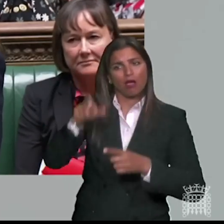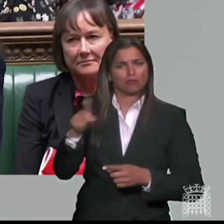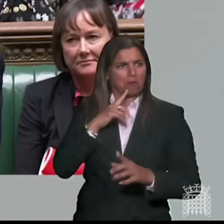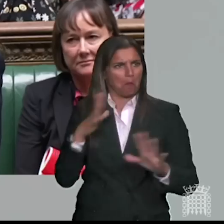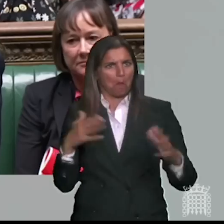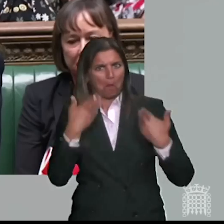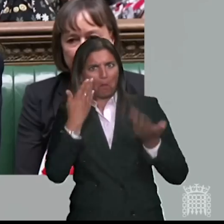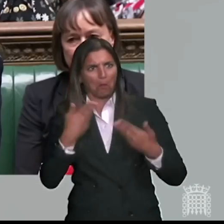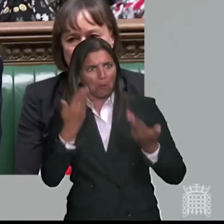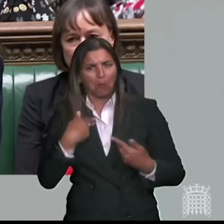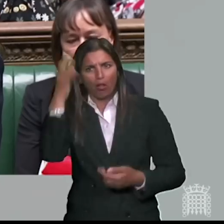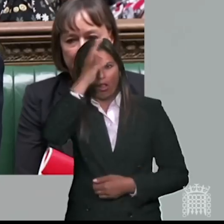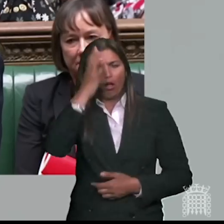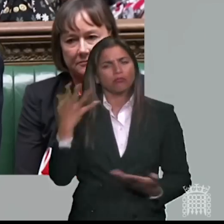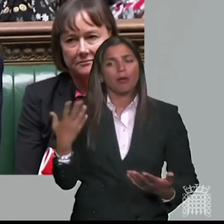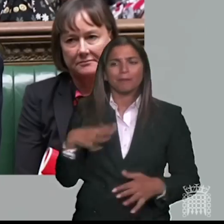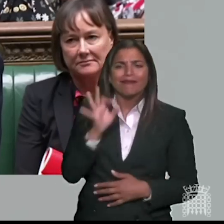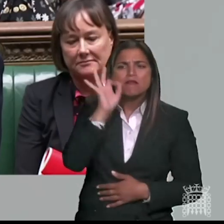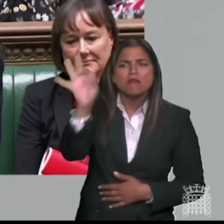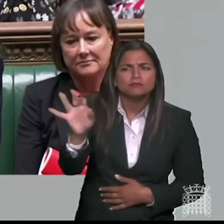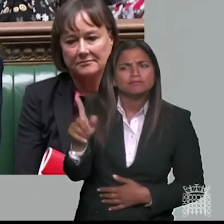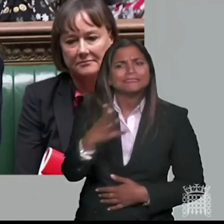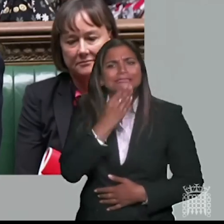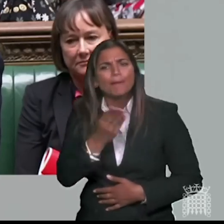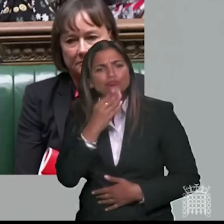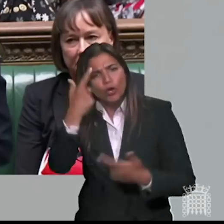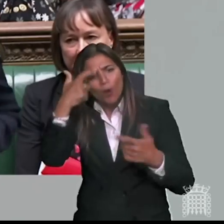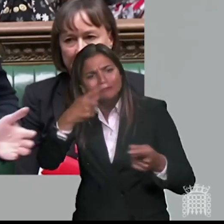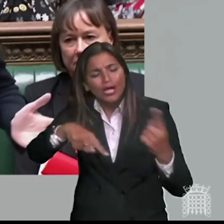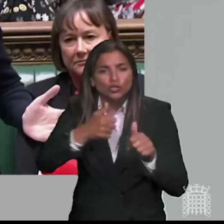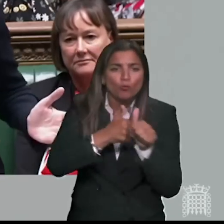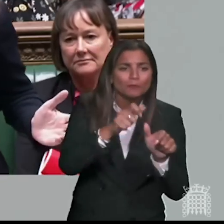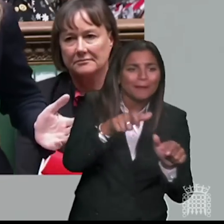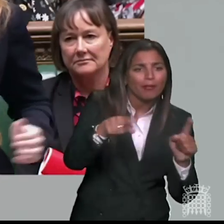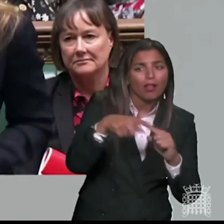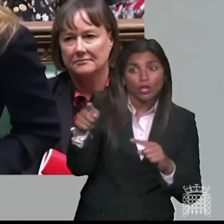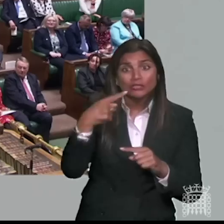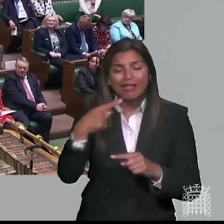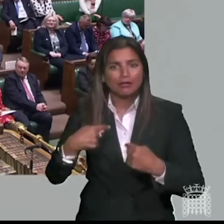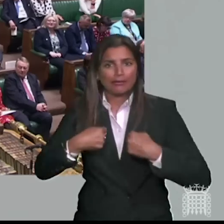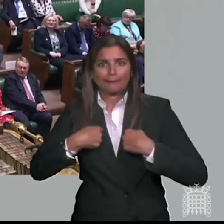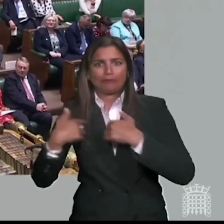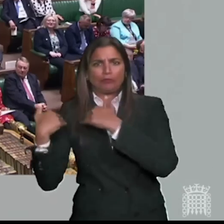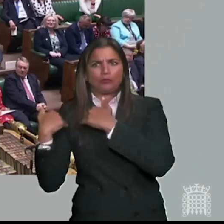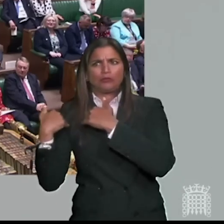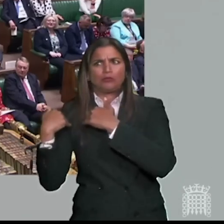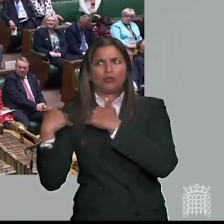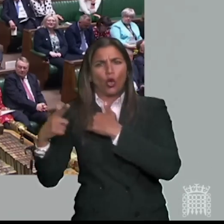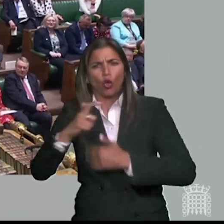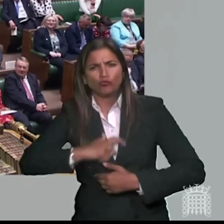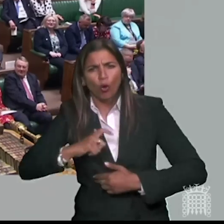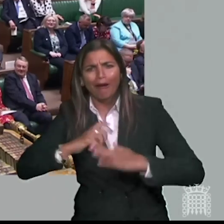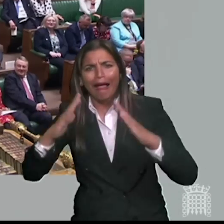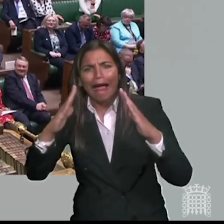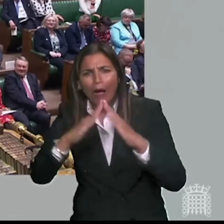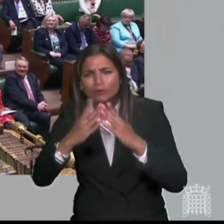asked about support for people in temporary accommodation, she said it wasn't her brief, the brief of the Housing Minister. So